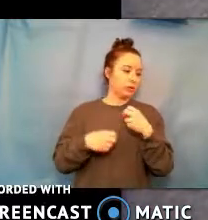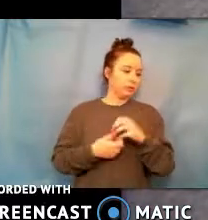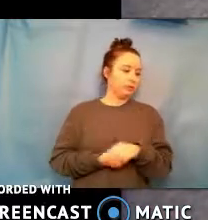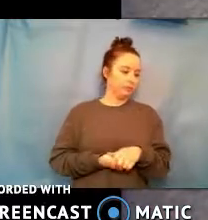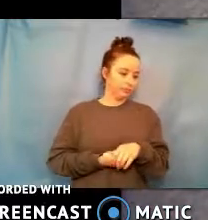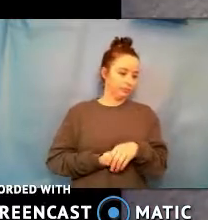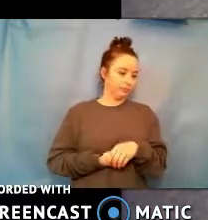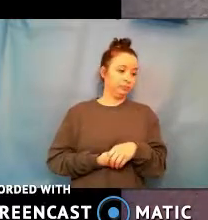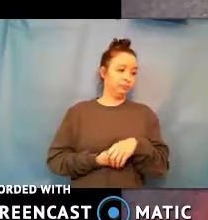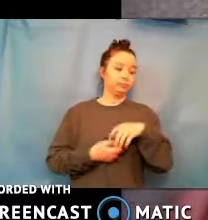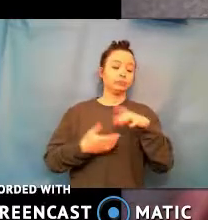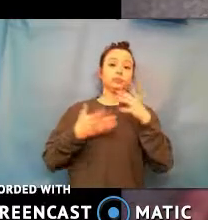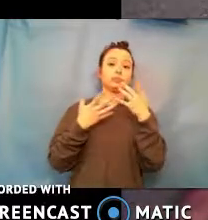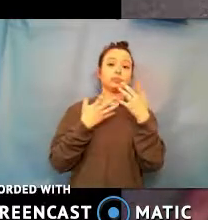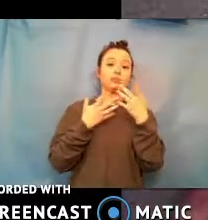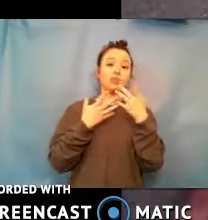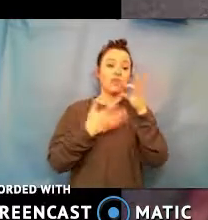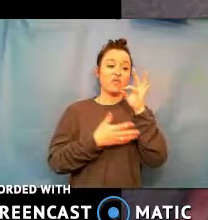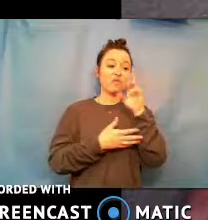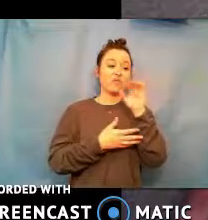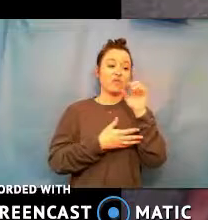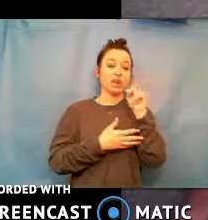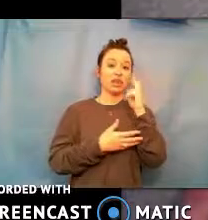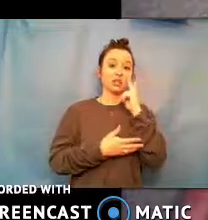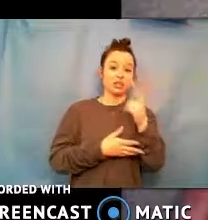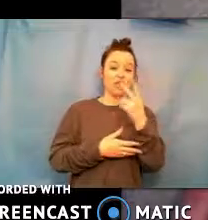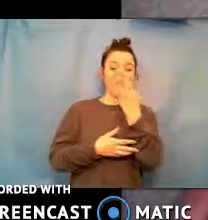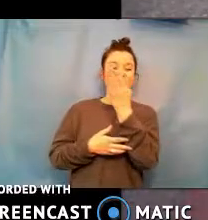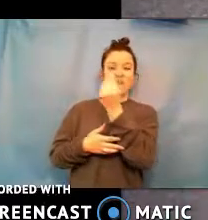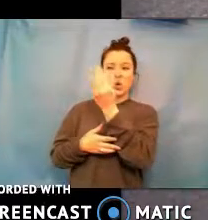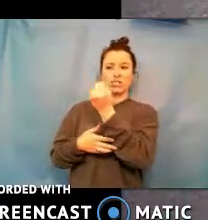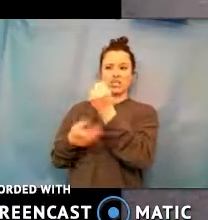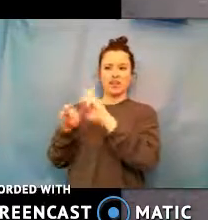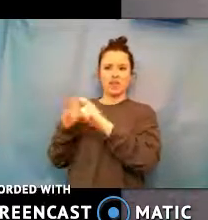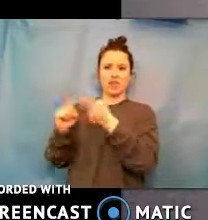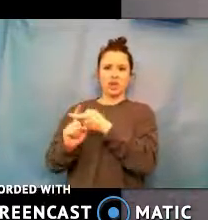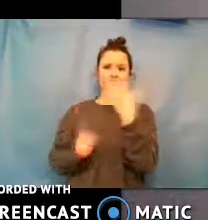Ready? Fran saw 14 friends at the park.